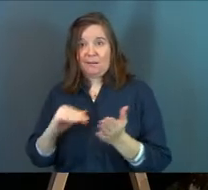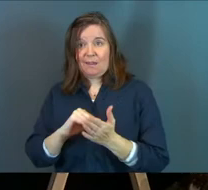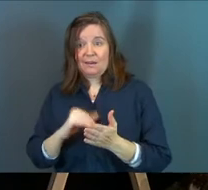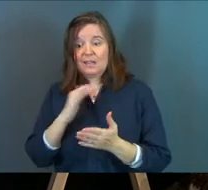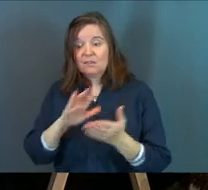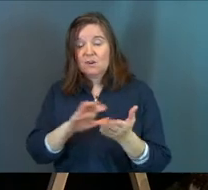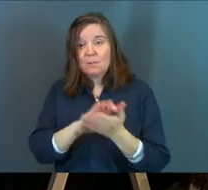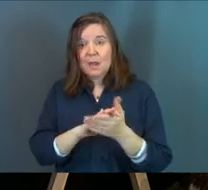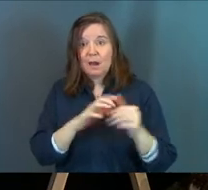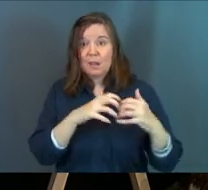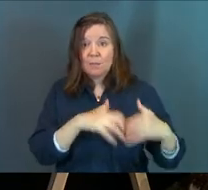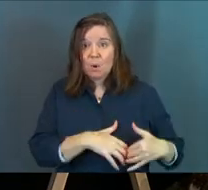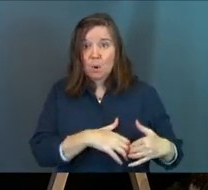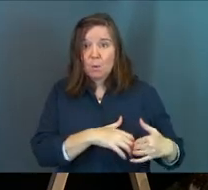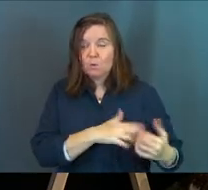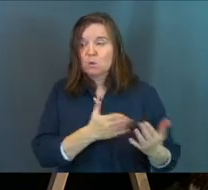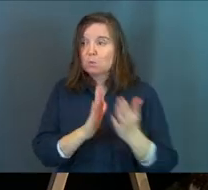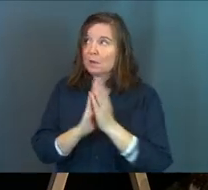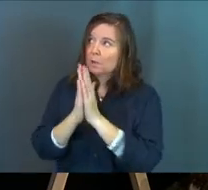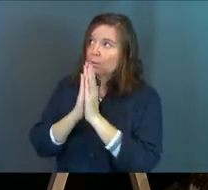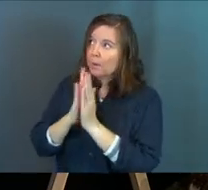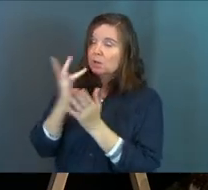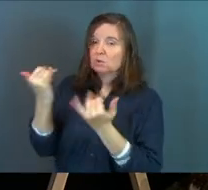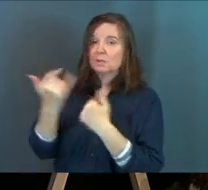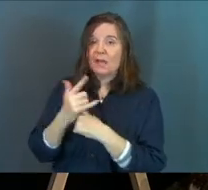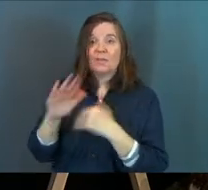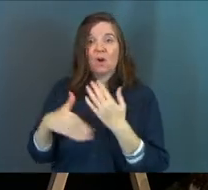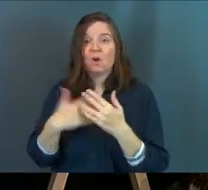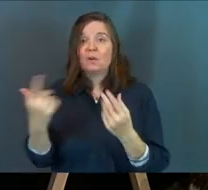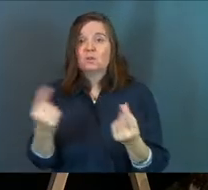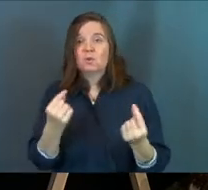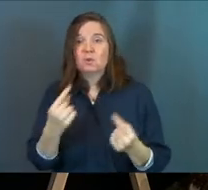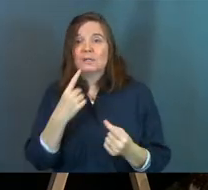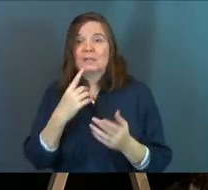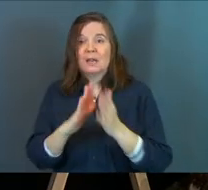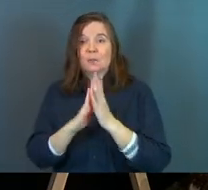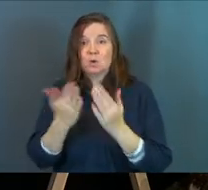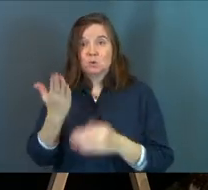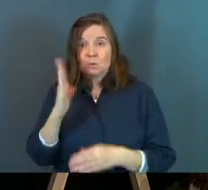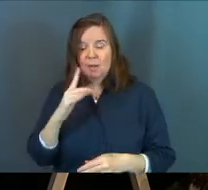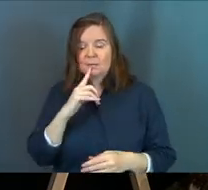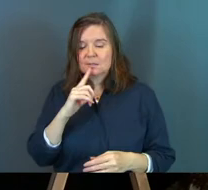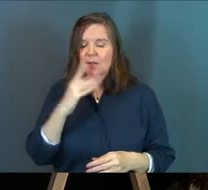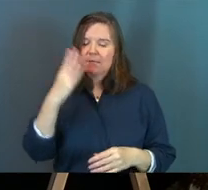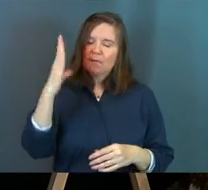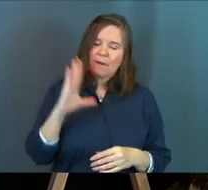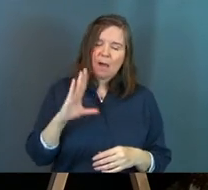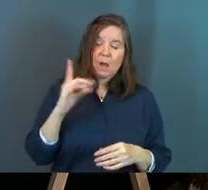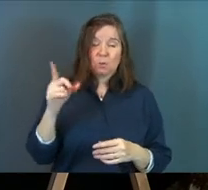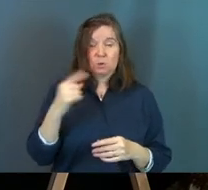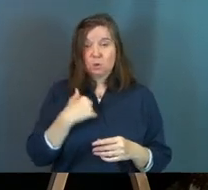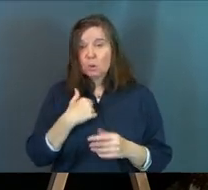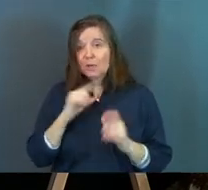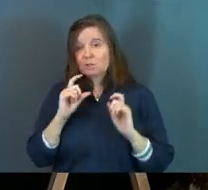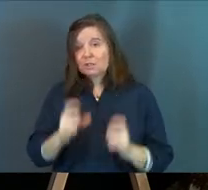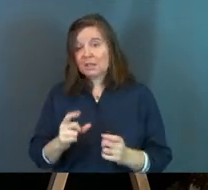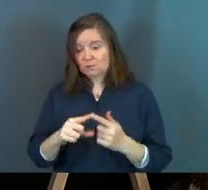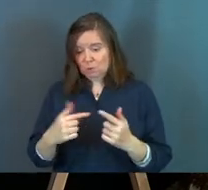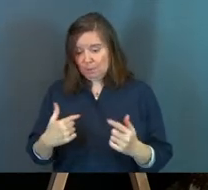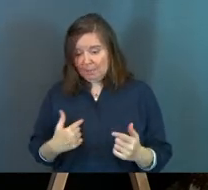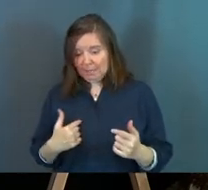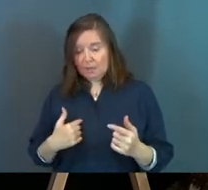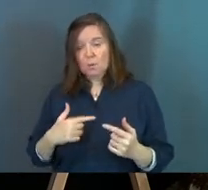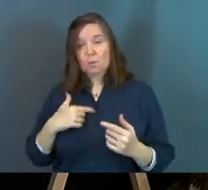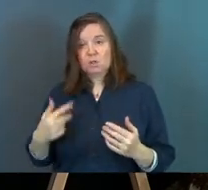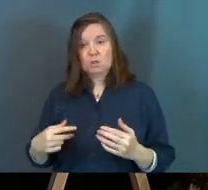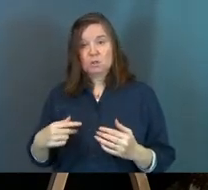If your marriage is broken down, you can come and you can pray today. That's all you have to do is say a prayer to God and say, God, would you, as your gift to me,